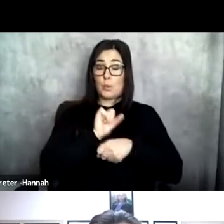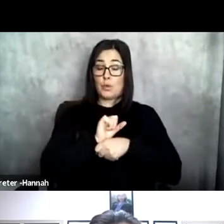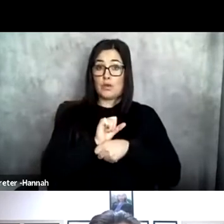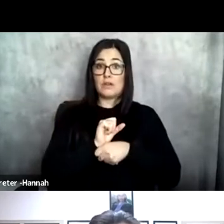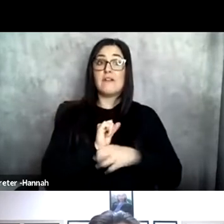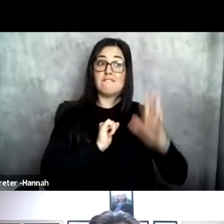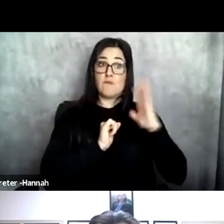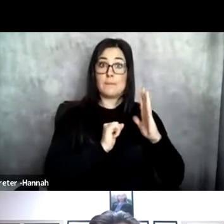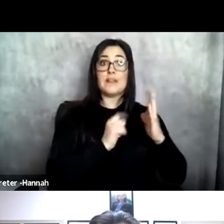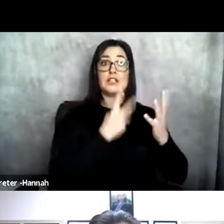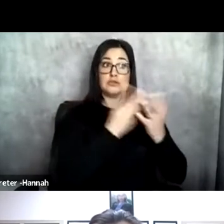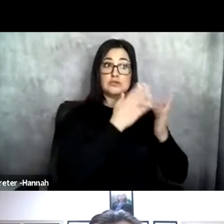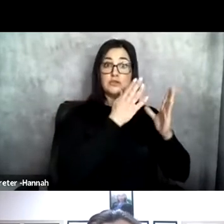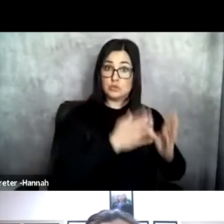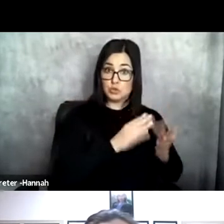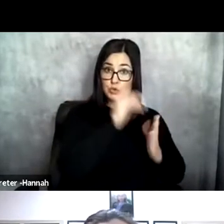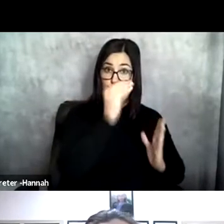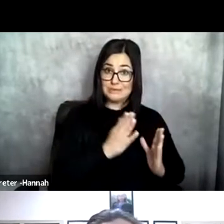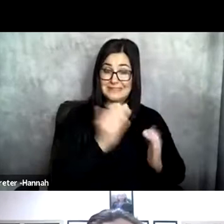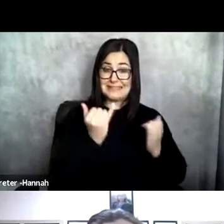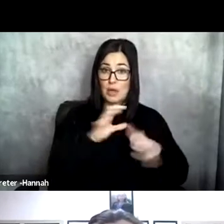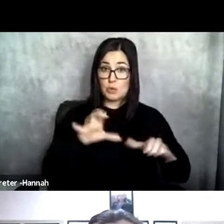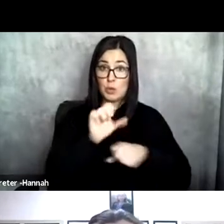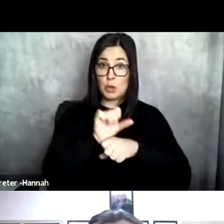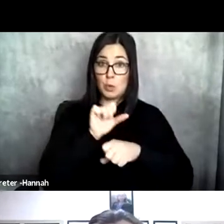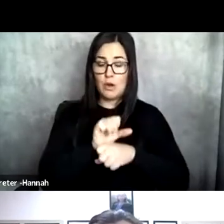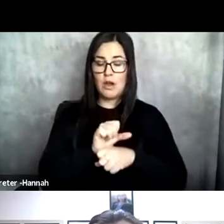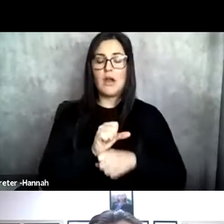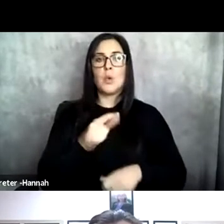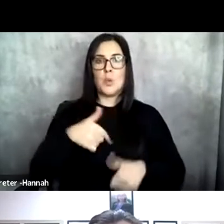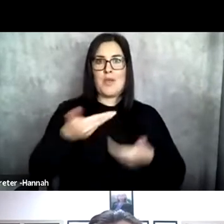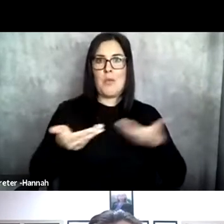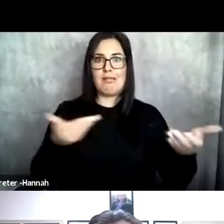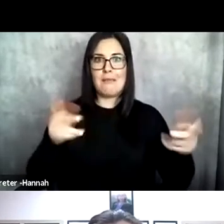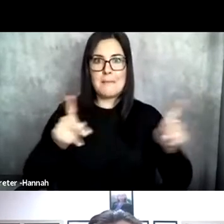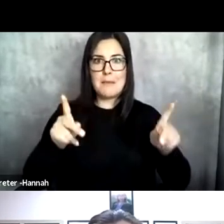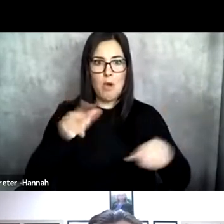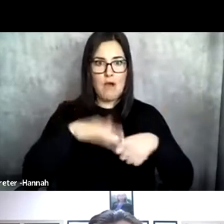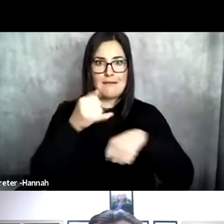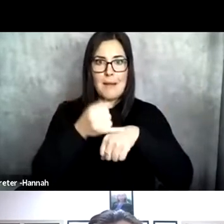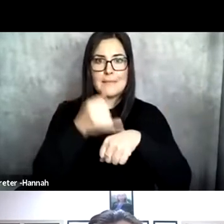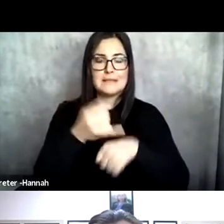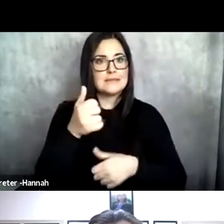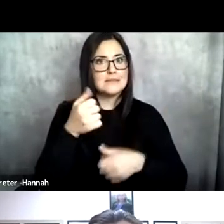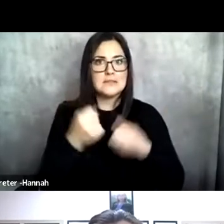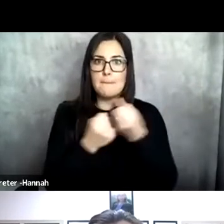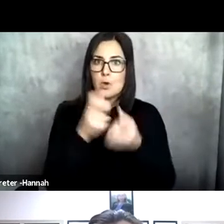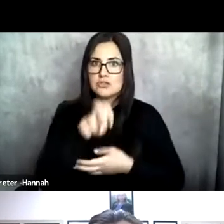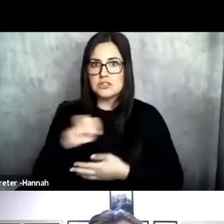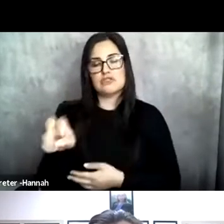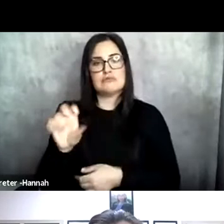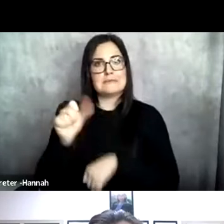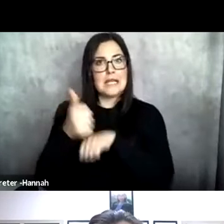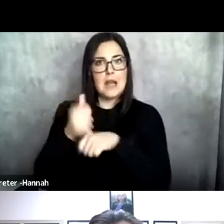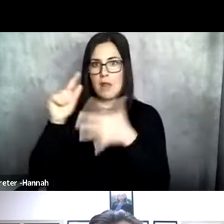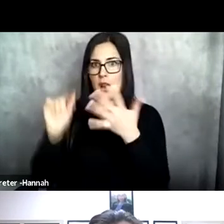formerly incarcerated students that are doing just as students, right, welcoming people onto campus, supporting them with their transition, signing up to community colleges.